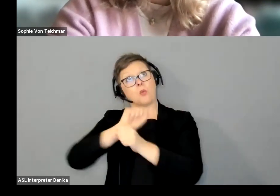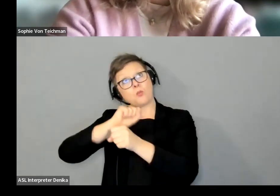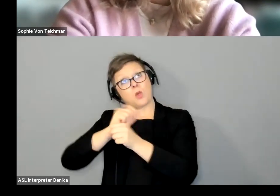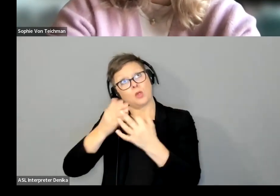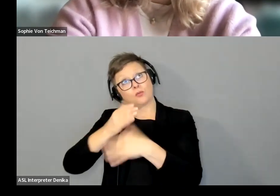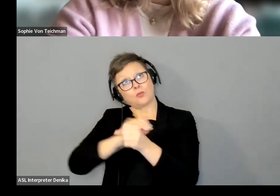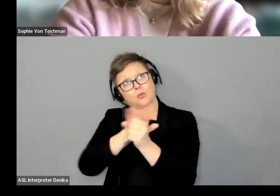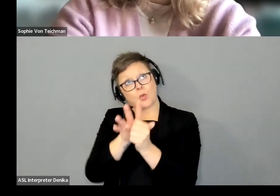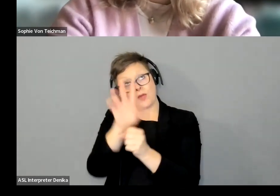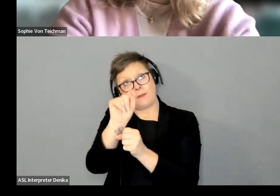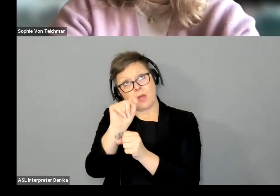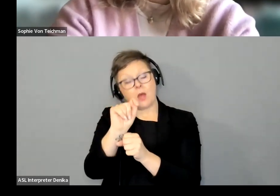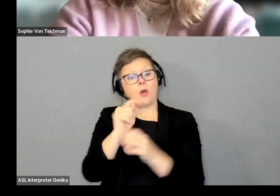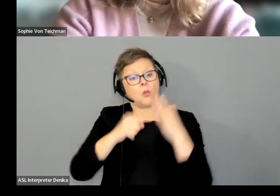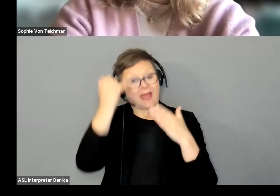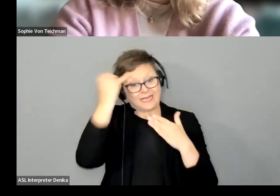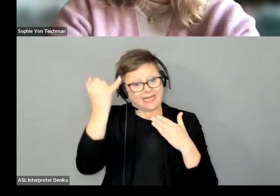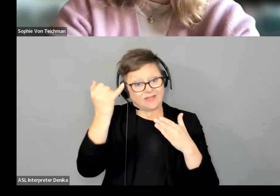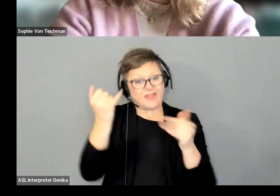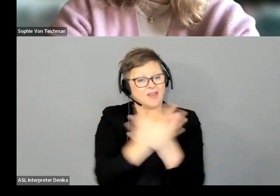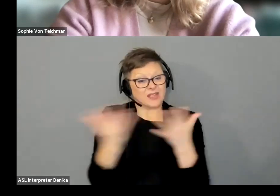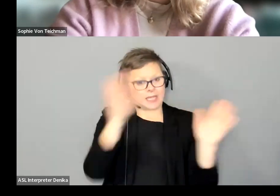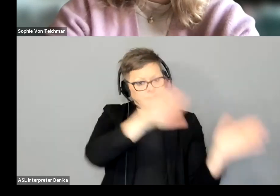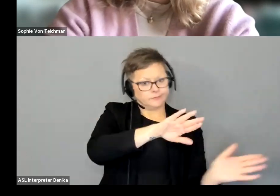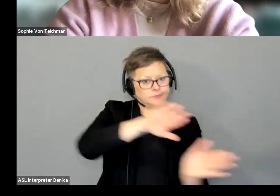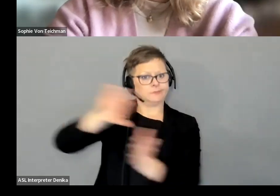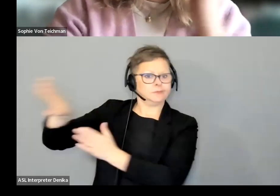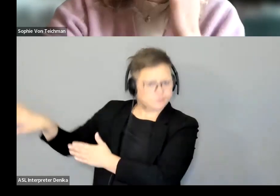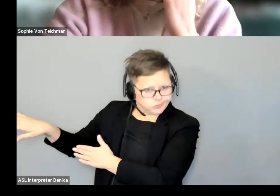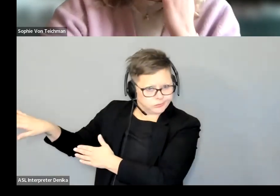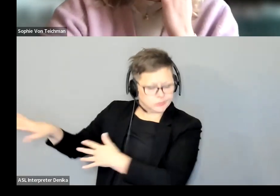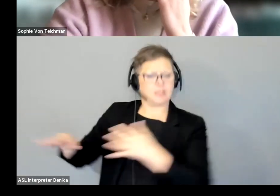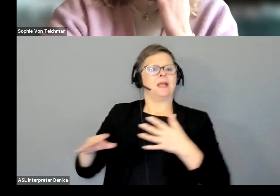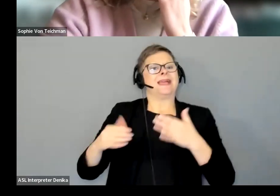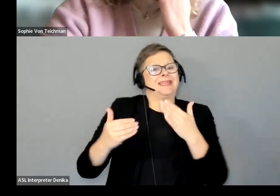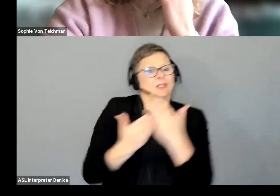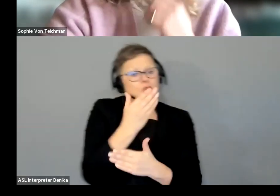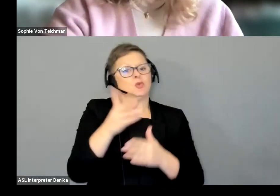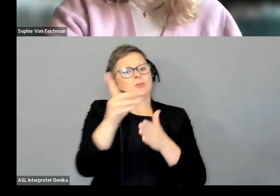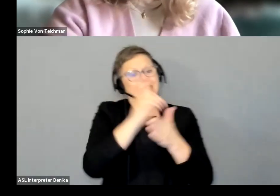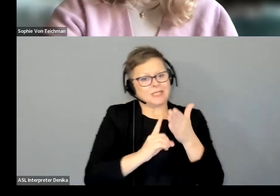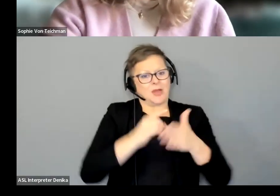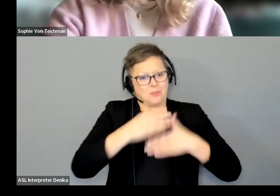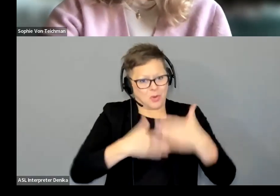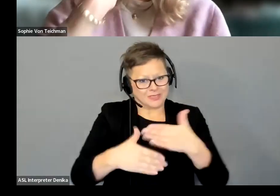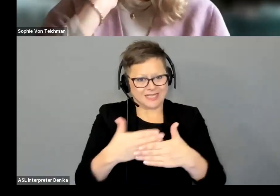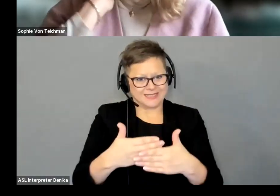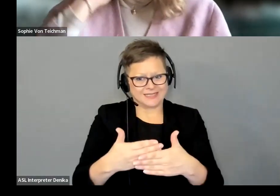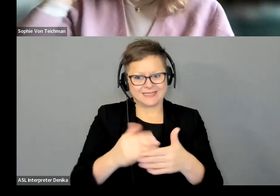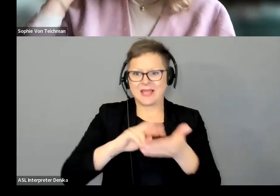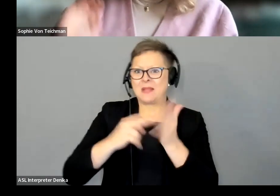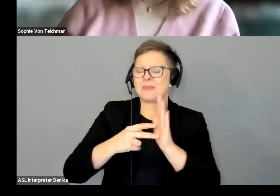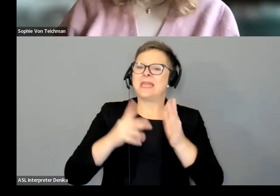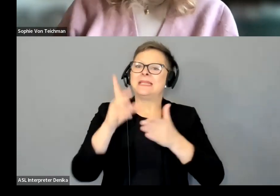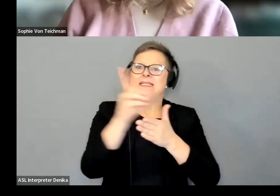to go through an exercise where we put all of that to one side, and we actually went through a design process where we said, what happens if we actually design this from